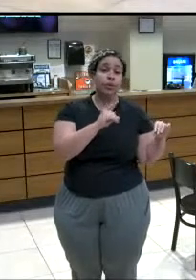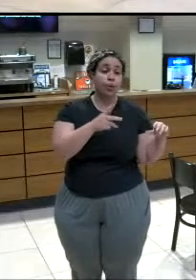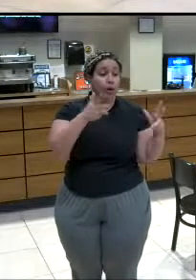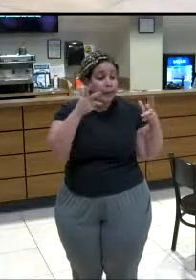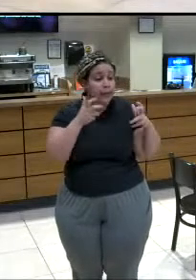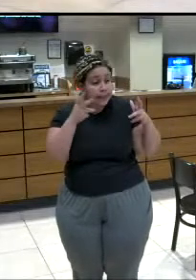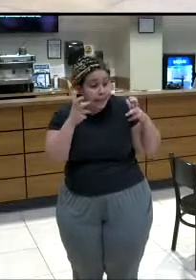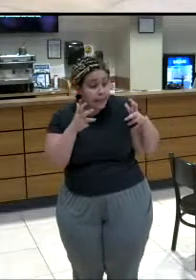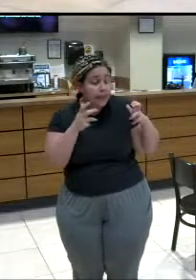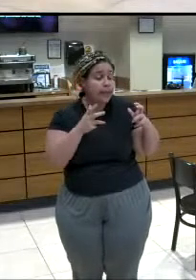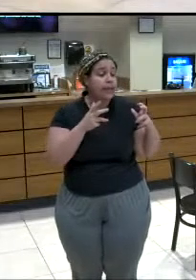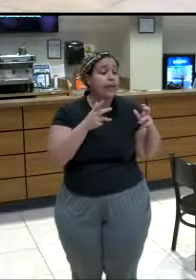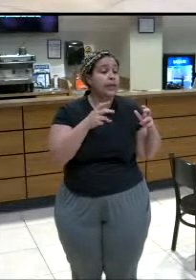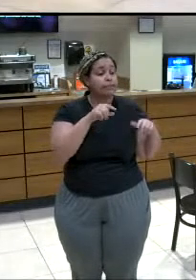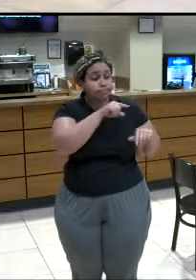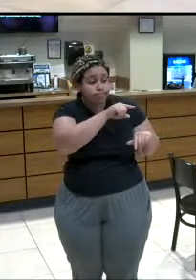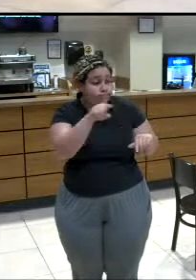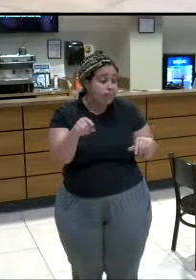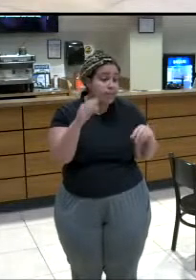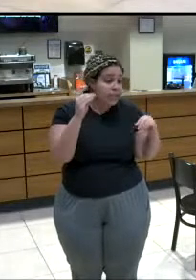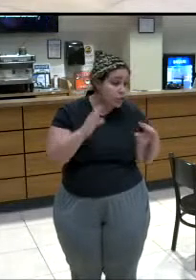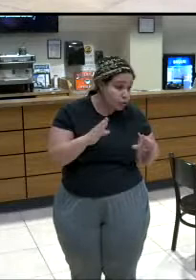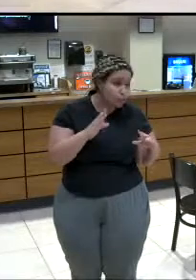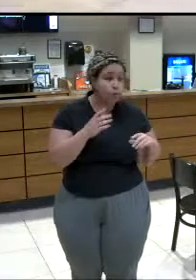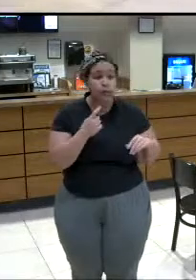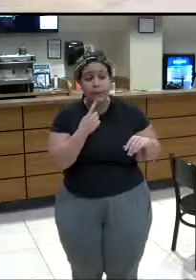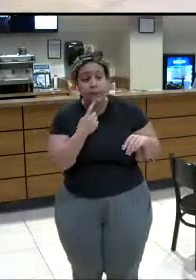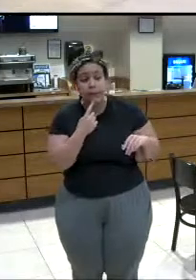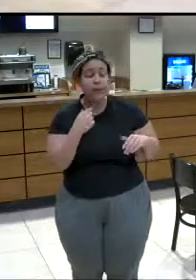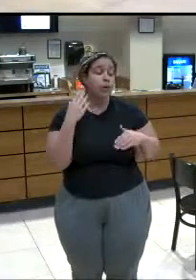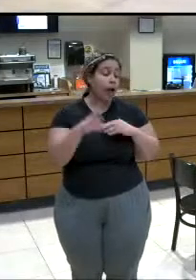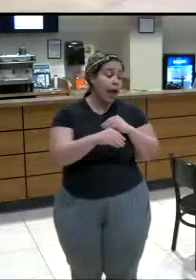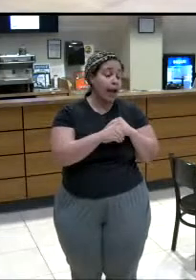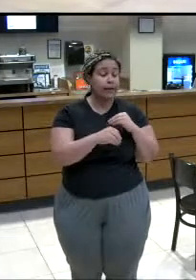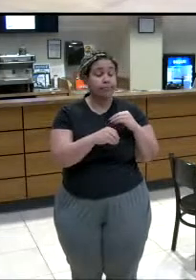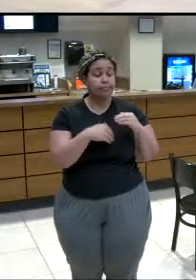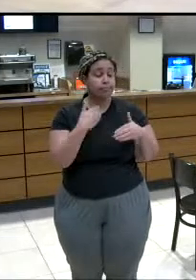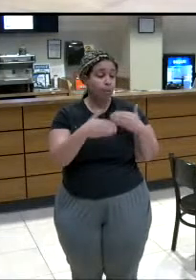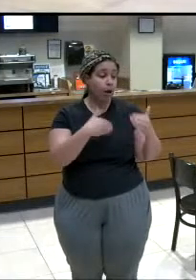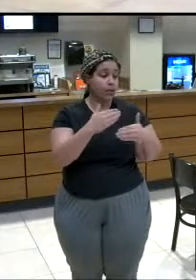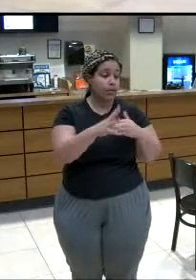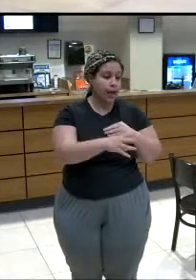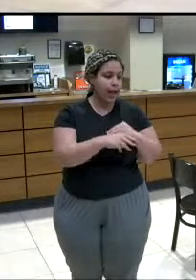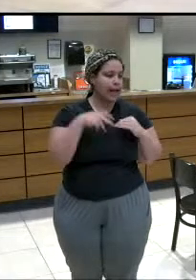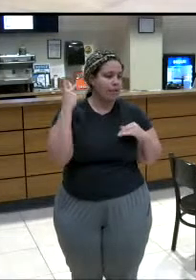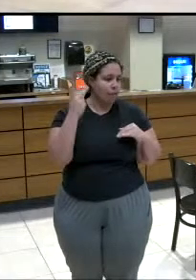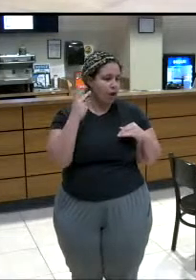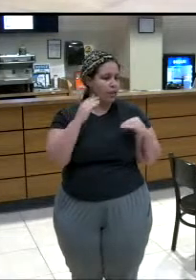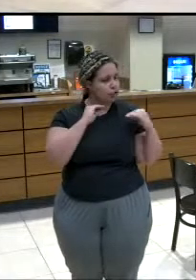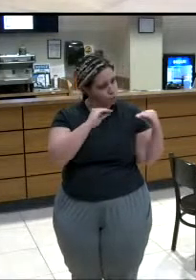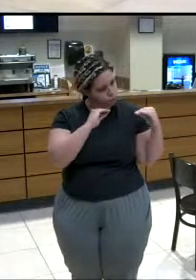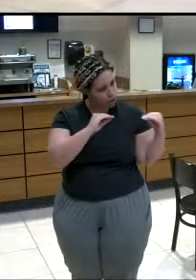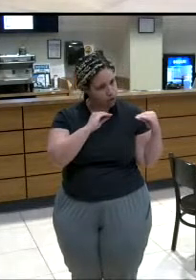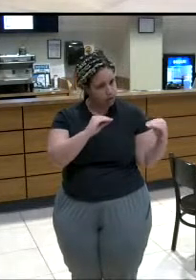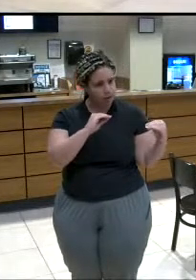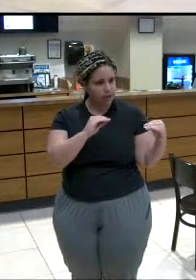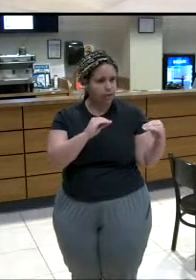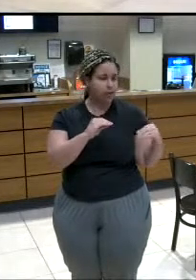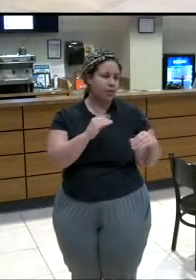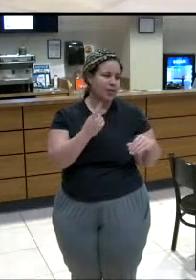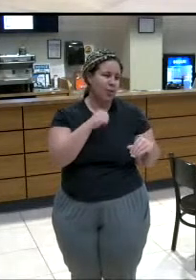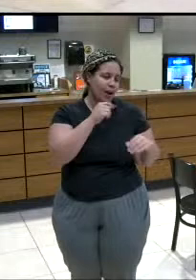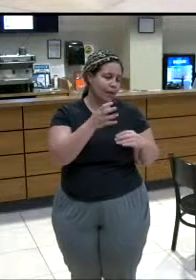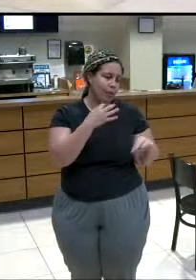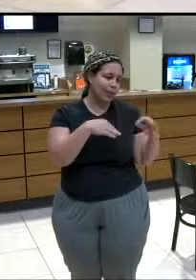then that we're doing a process to add phonics instruction. So we're not replacing anything that we just purchased that is